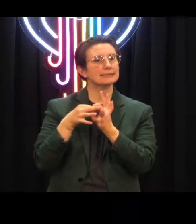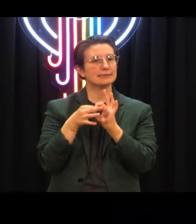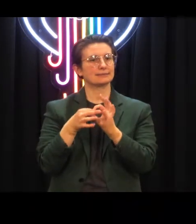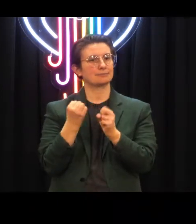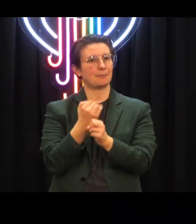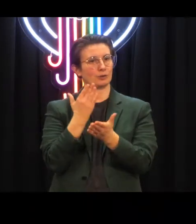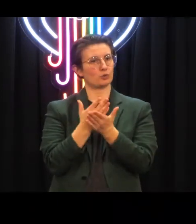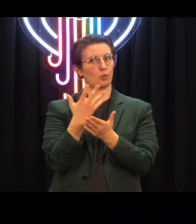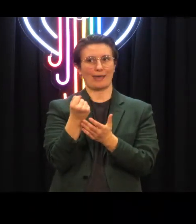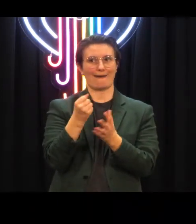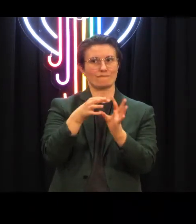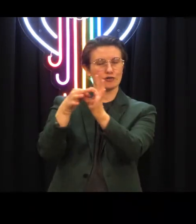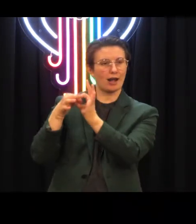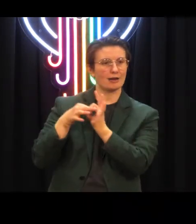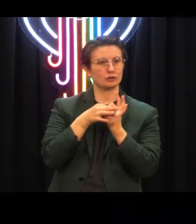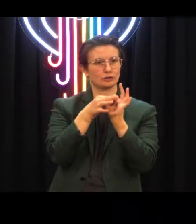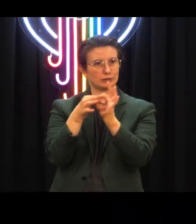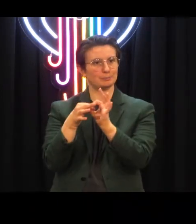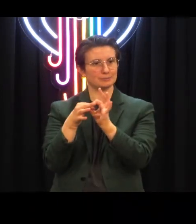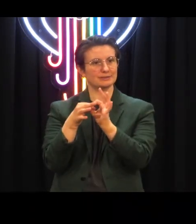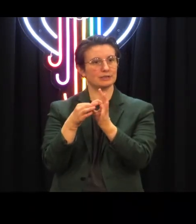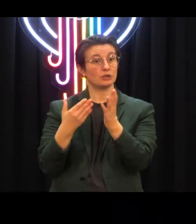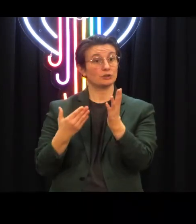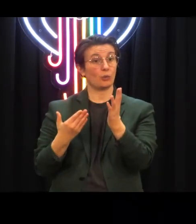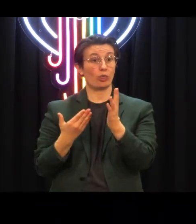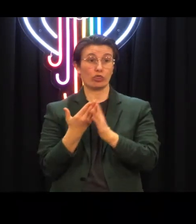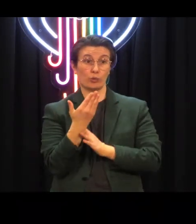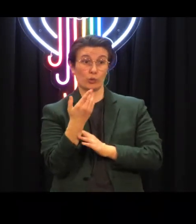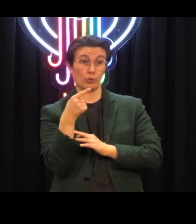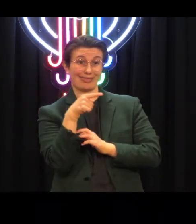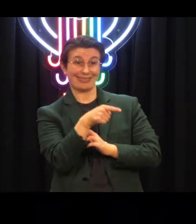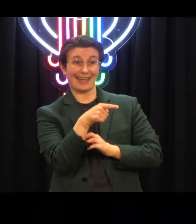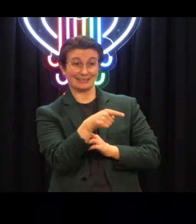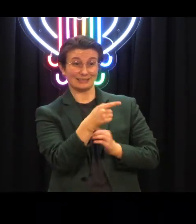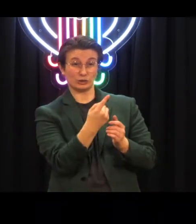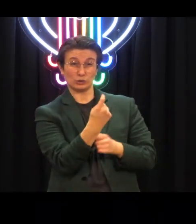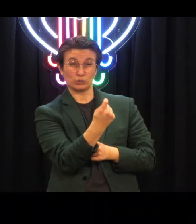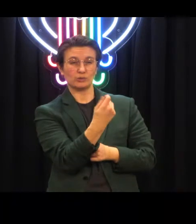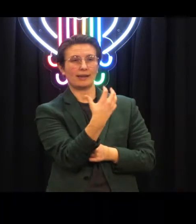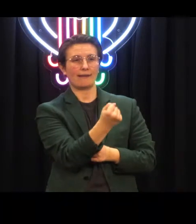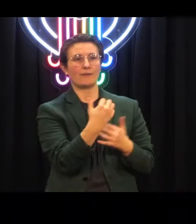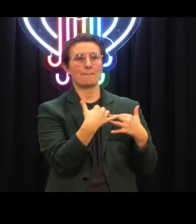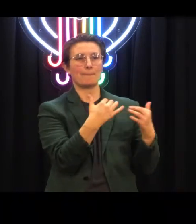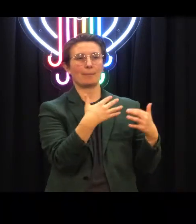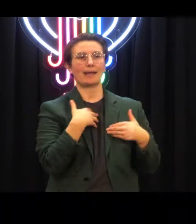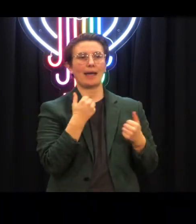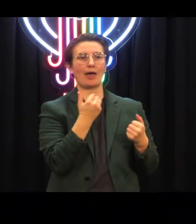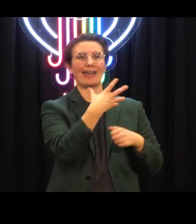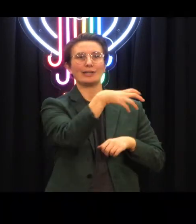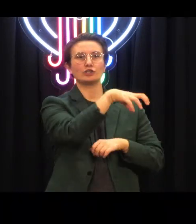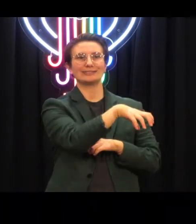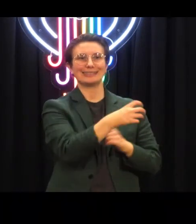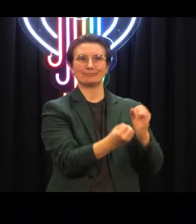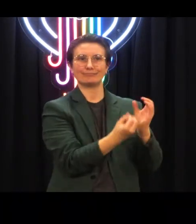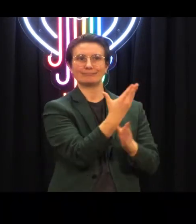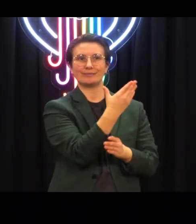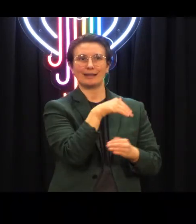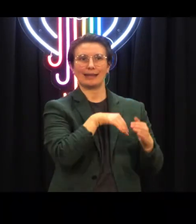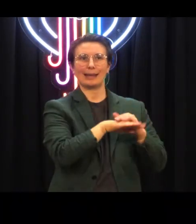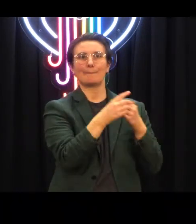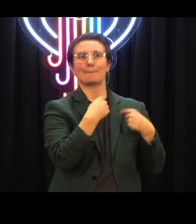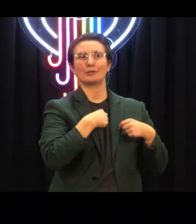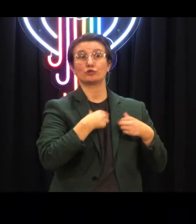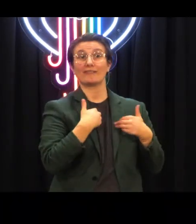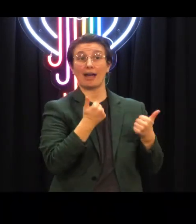be developing a public health agency within the Ministry of Health, which will be a place where our public health officials who